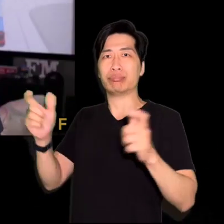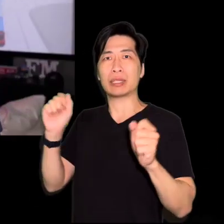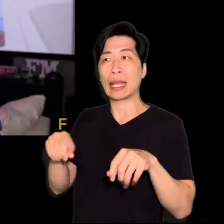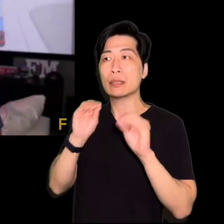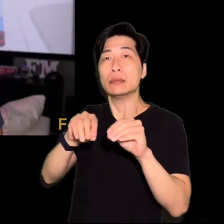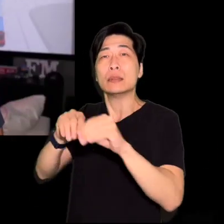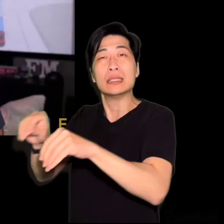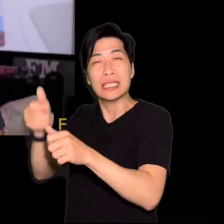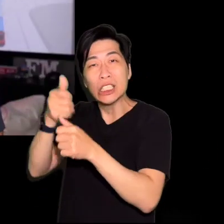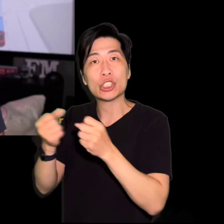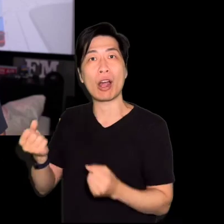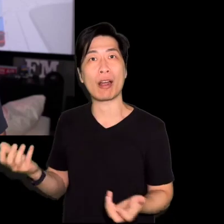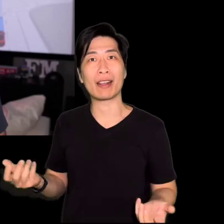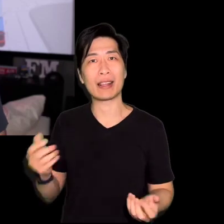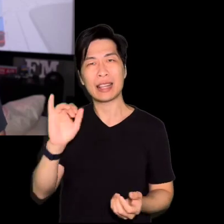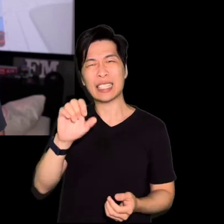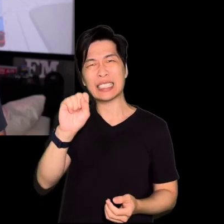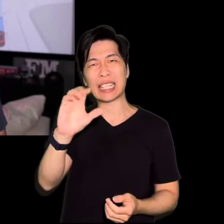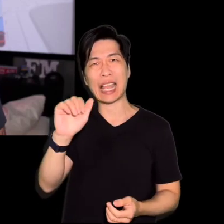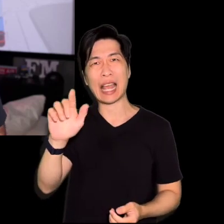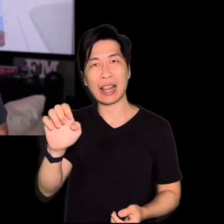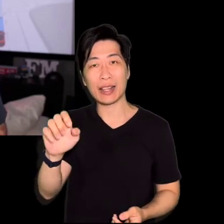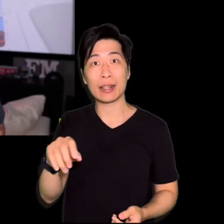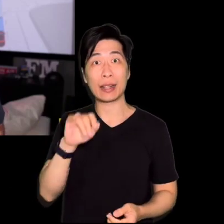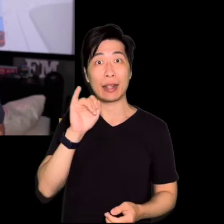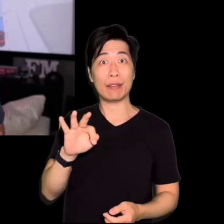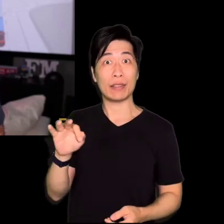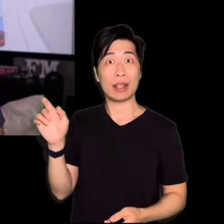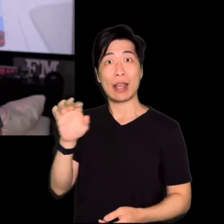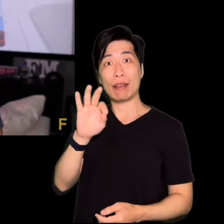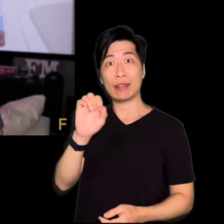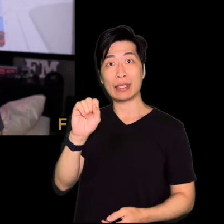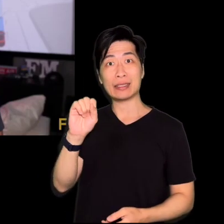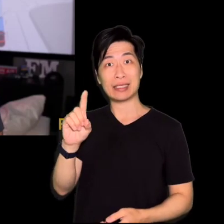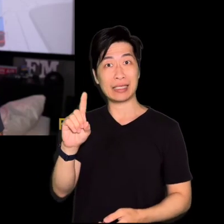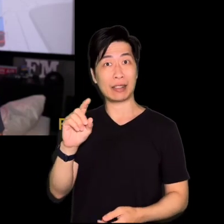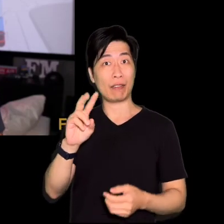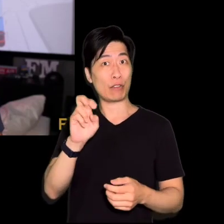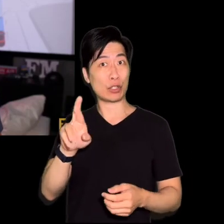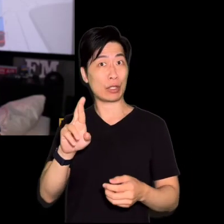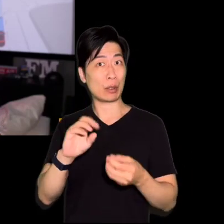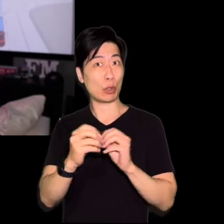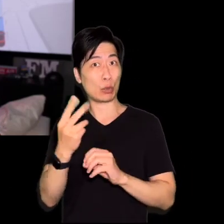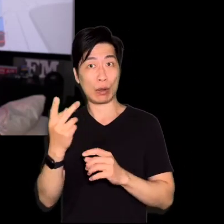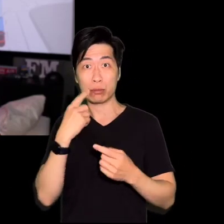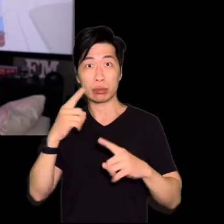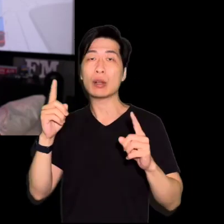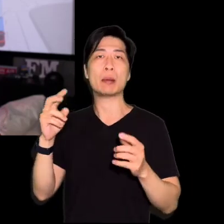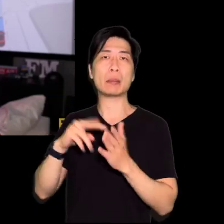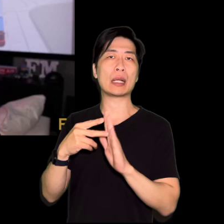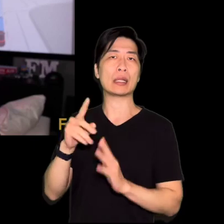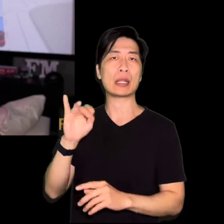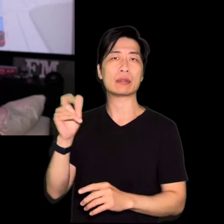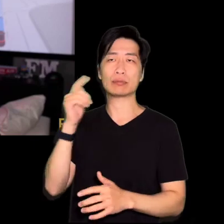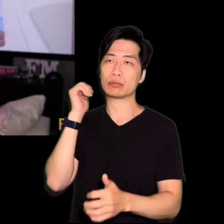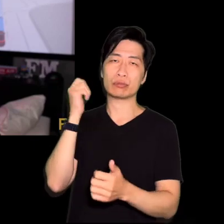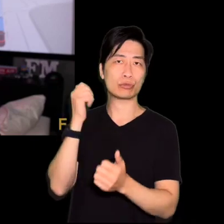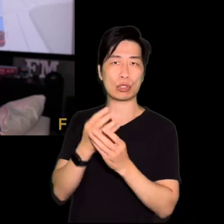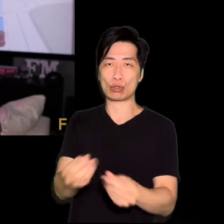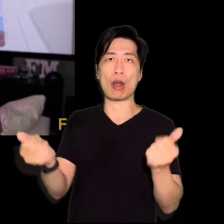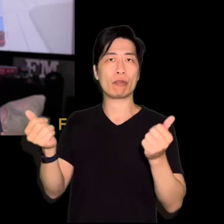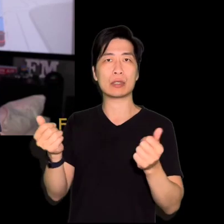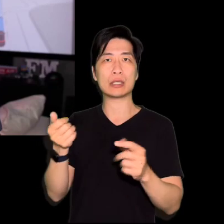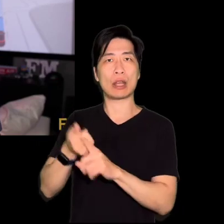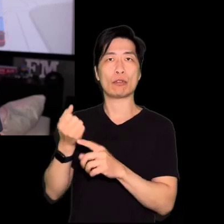right? If version 12 is solved, Tesla has won self-driving. Because what this means is that every single car